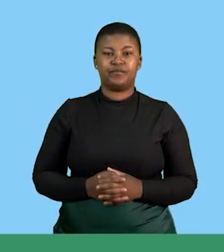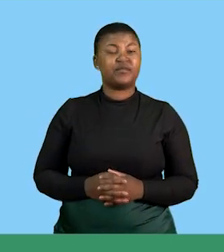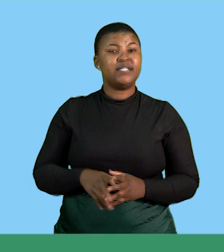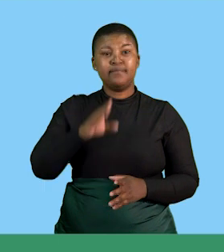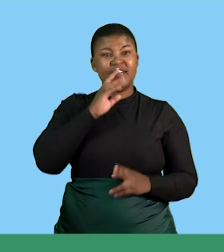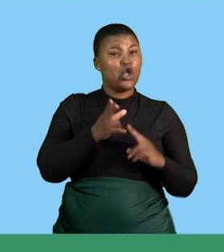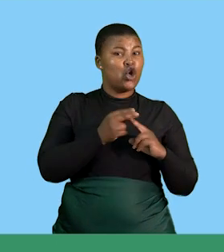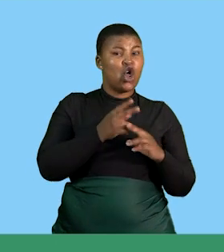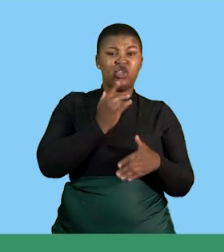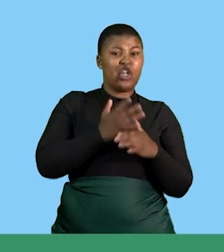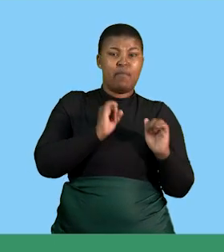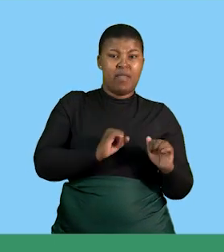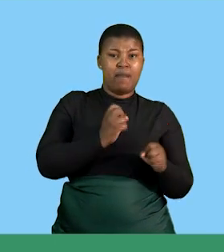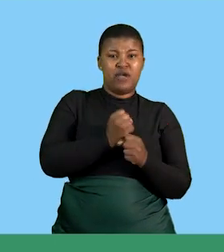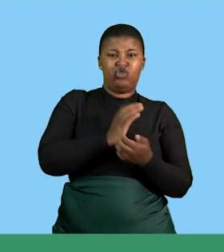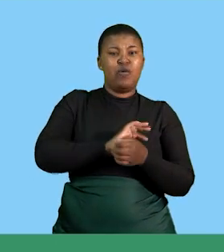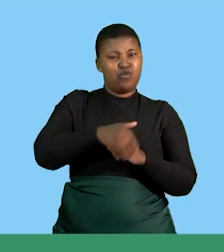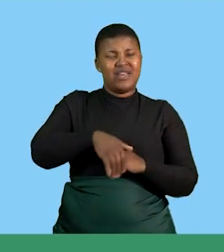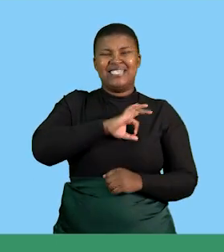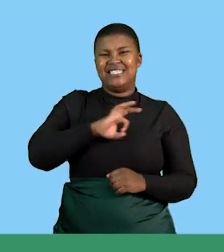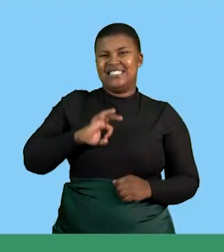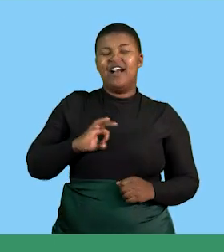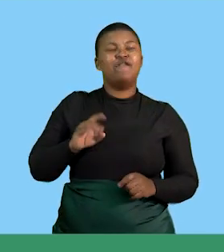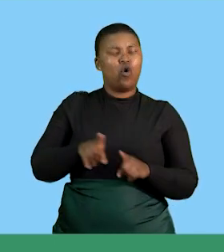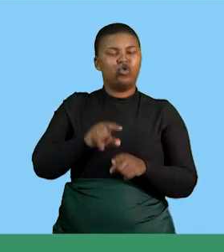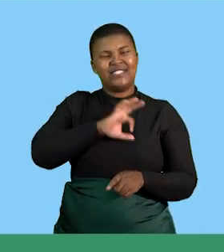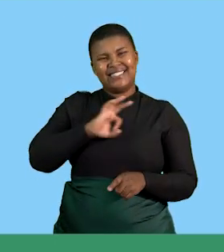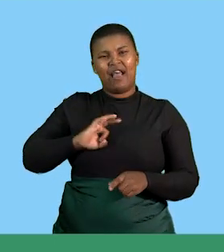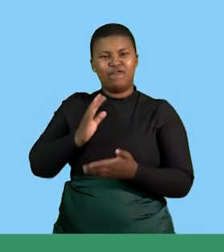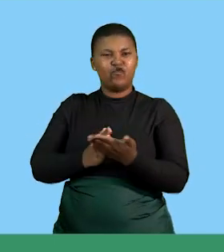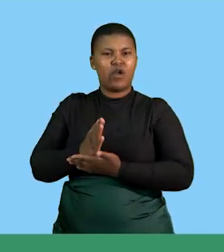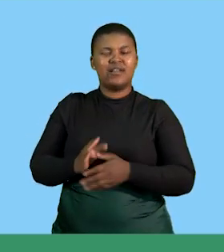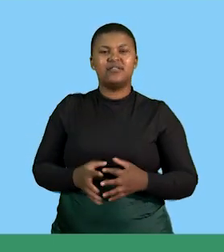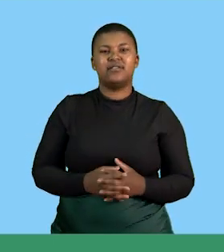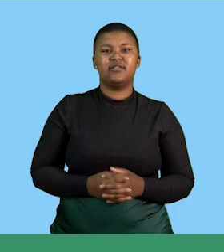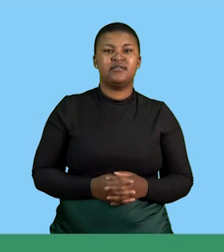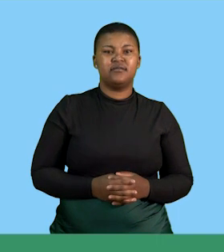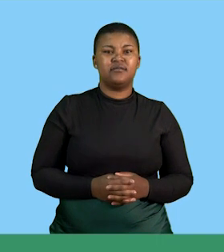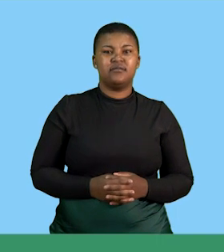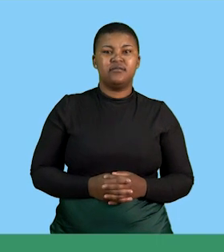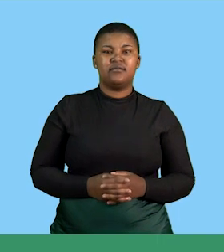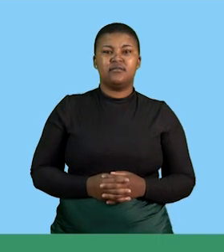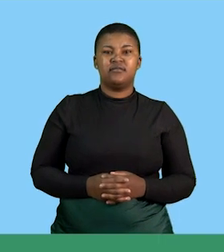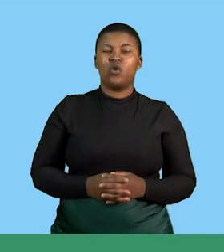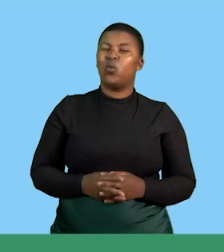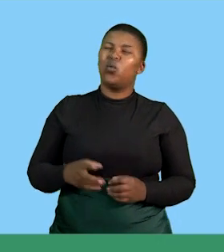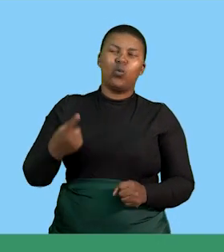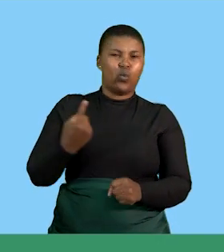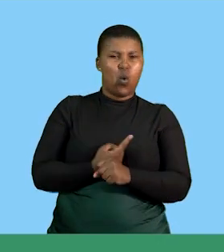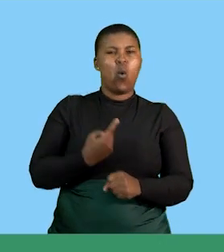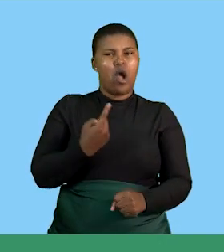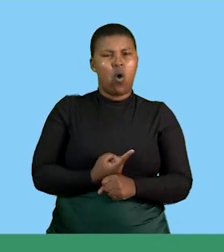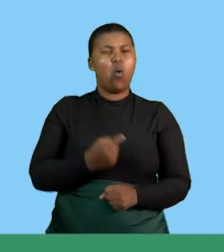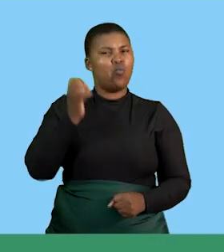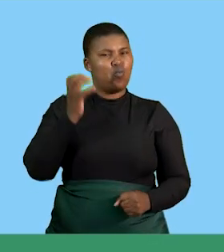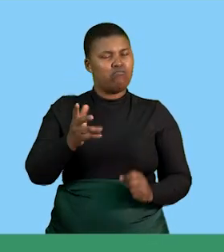to protect the employees or the workers' rights. So firstly, they will always negotiate for better wages